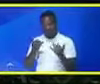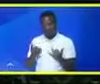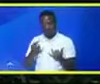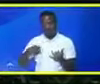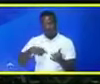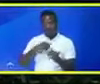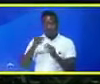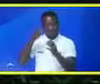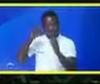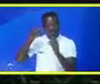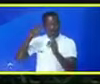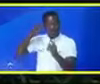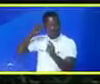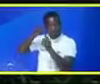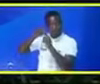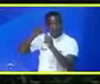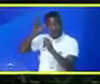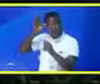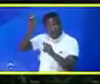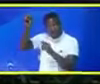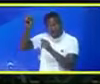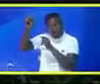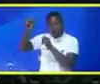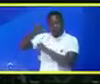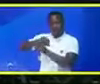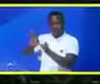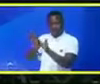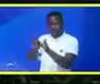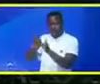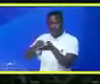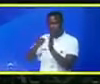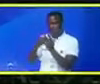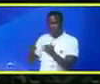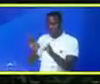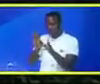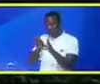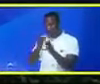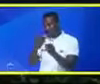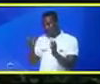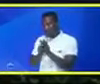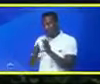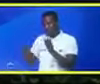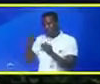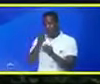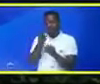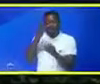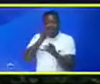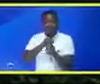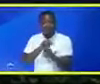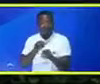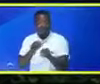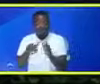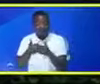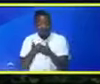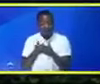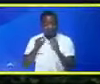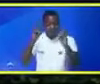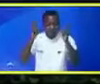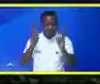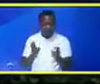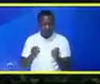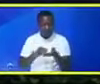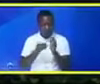the concept of doors. Three thoughts that I want to share with us very quickly. A